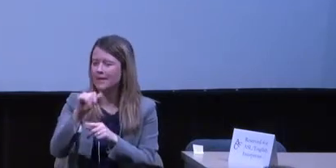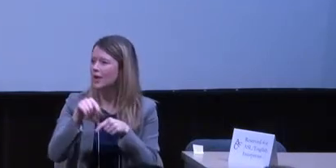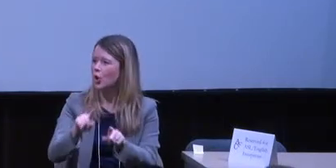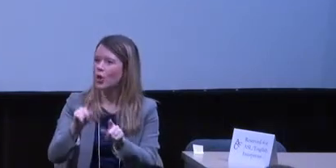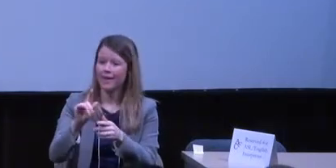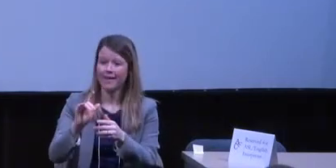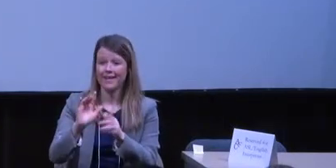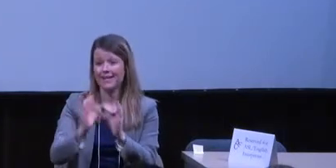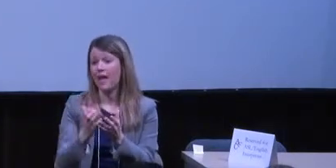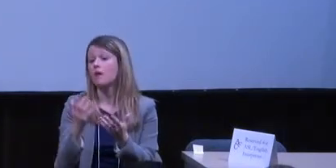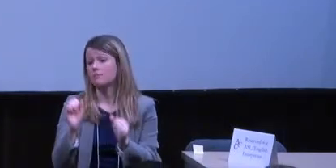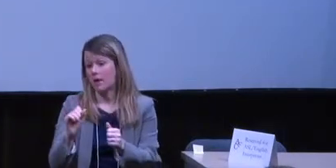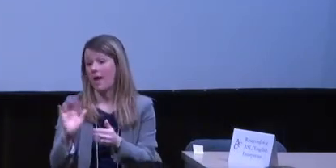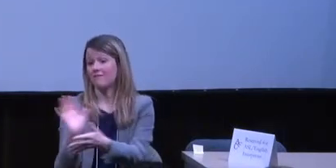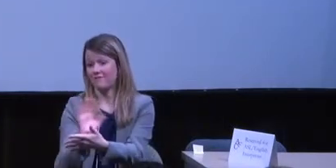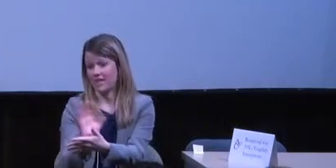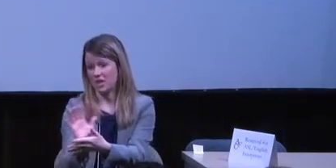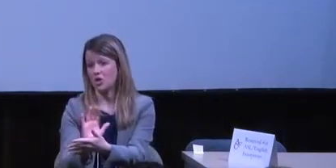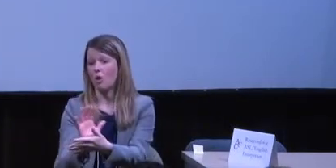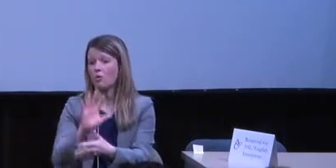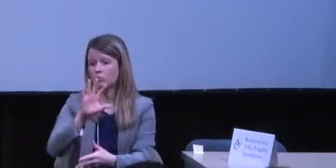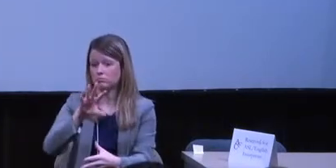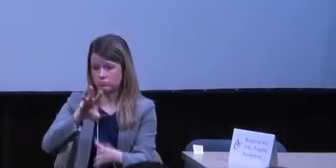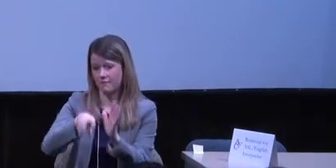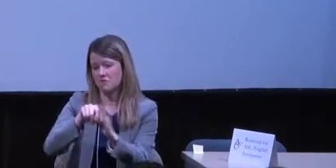be videos as well.